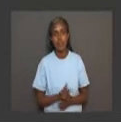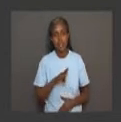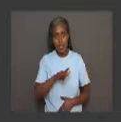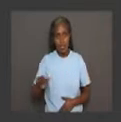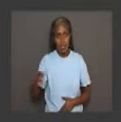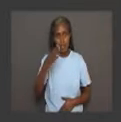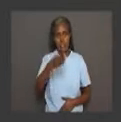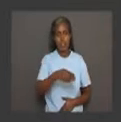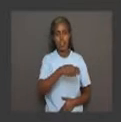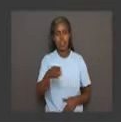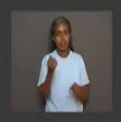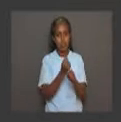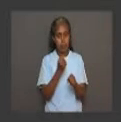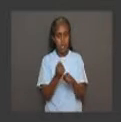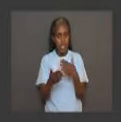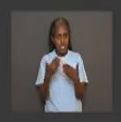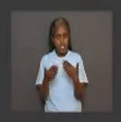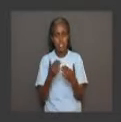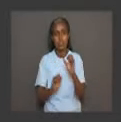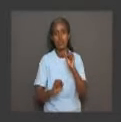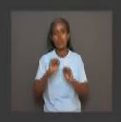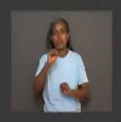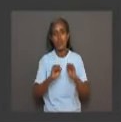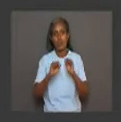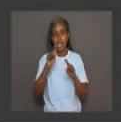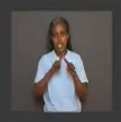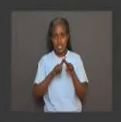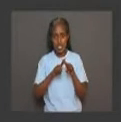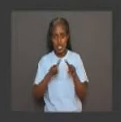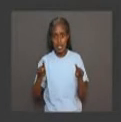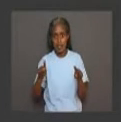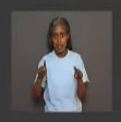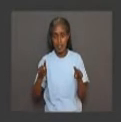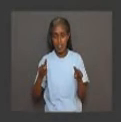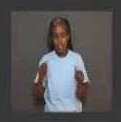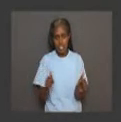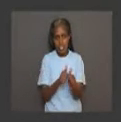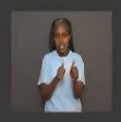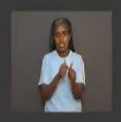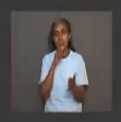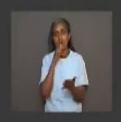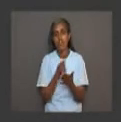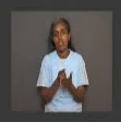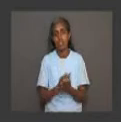Line graphs make it easy to compare different series of data.